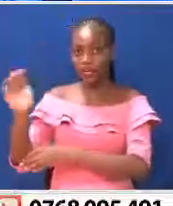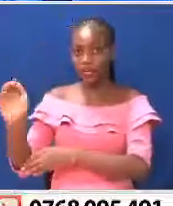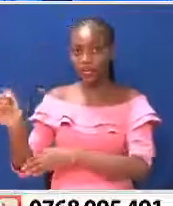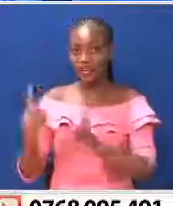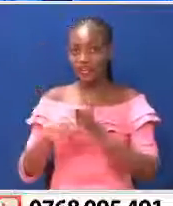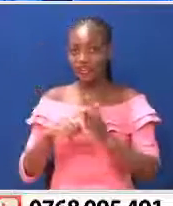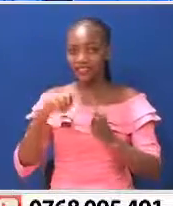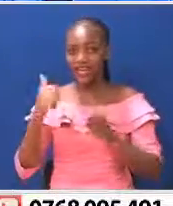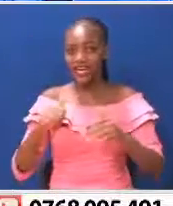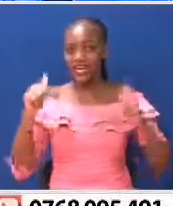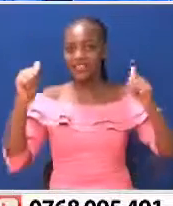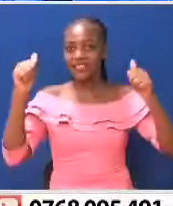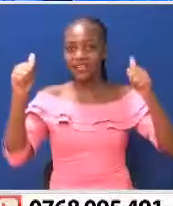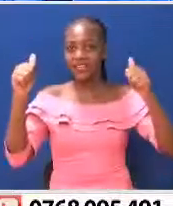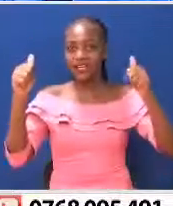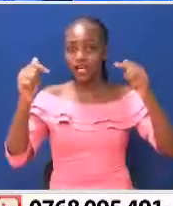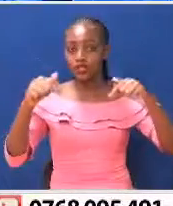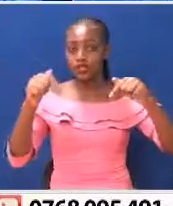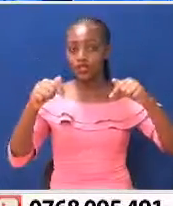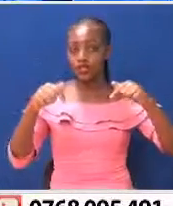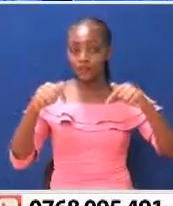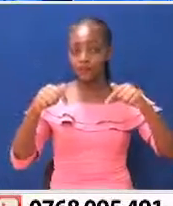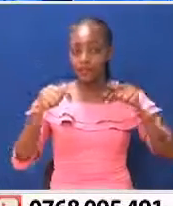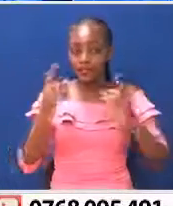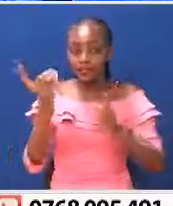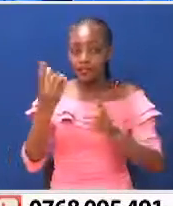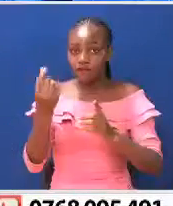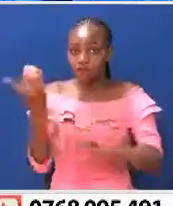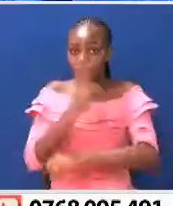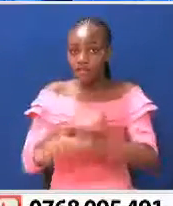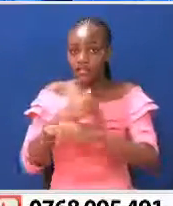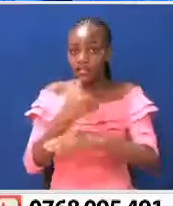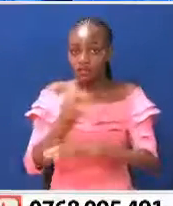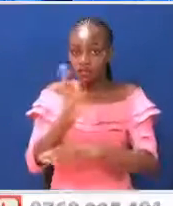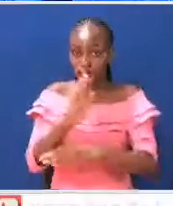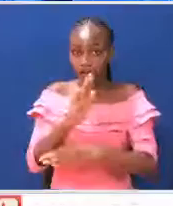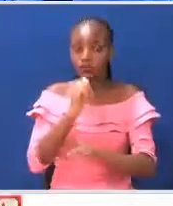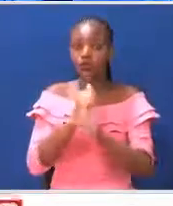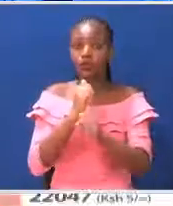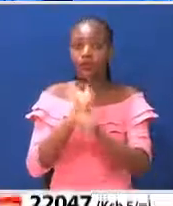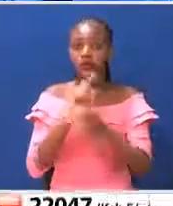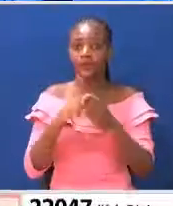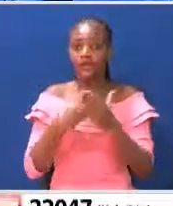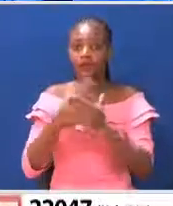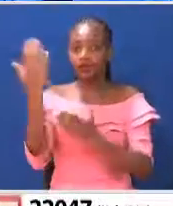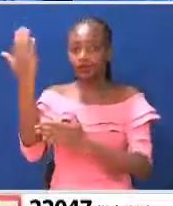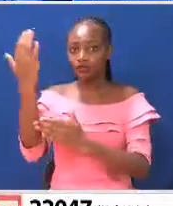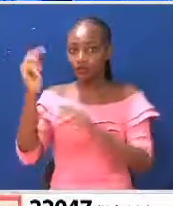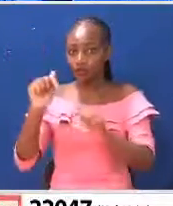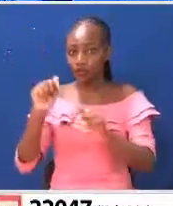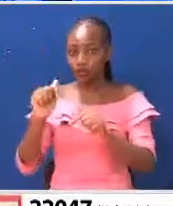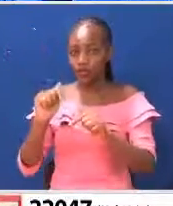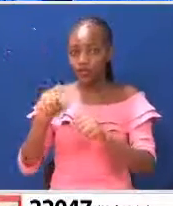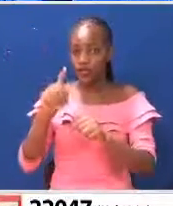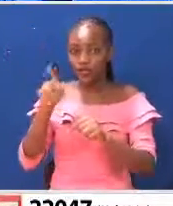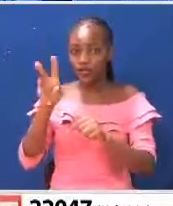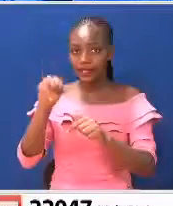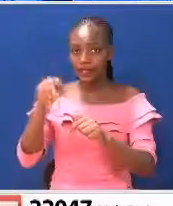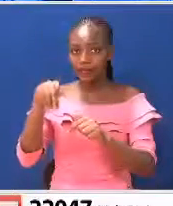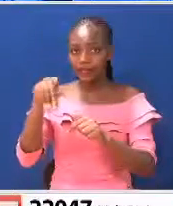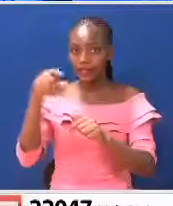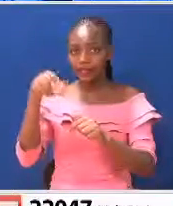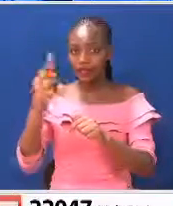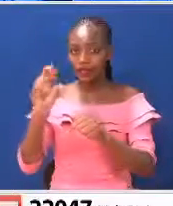yet another round of strike today, days after they resumed to work. Addressing the press led by KMPDU Secretary